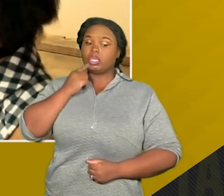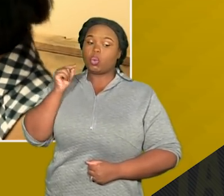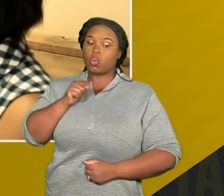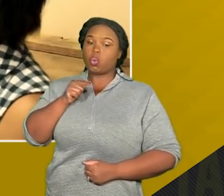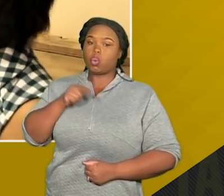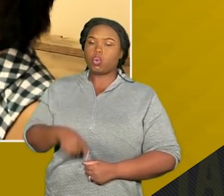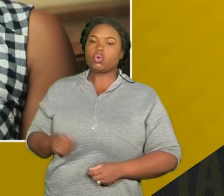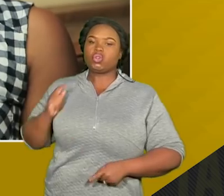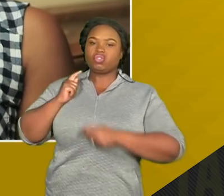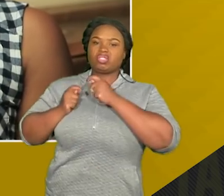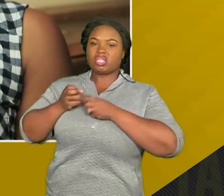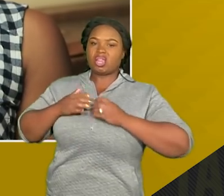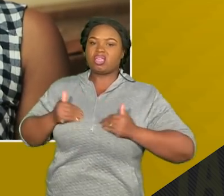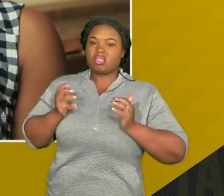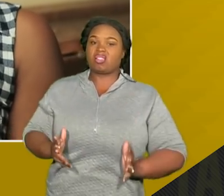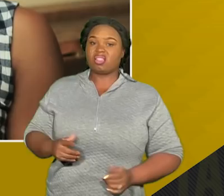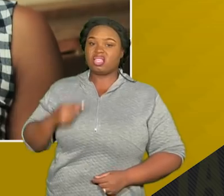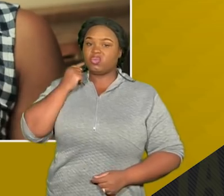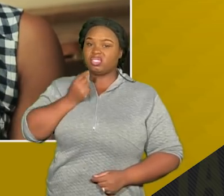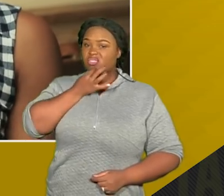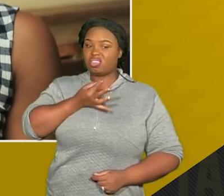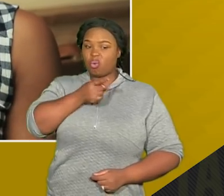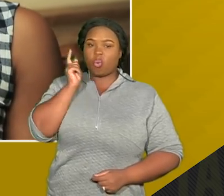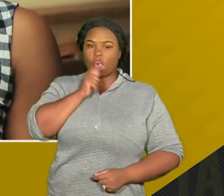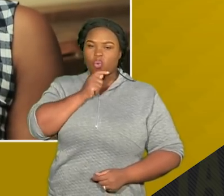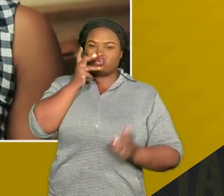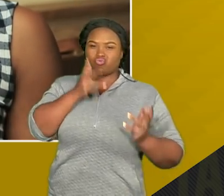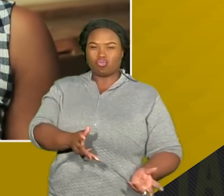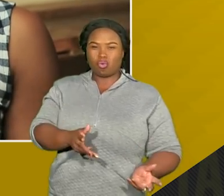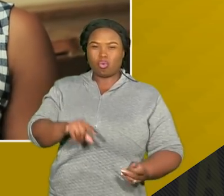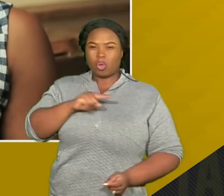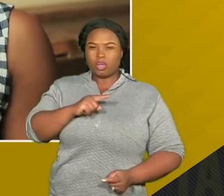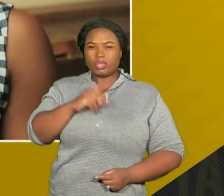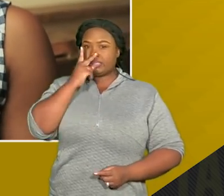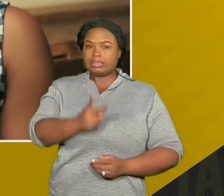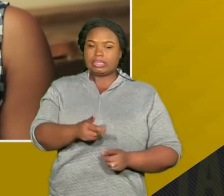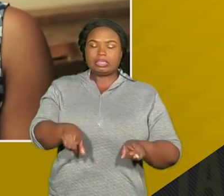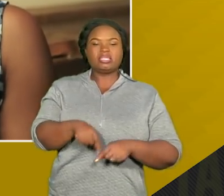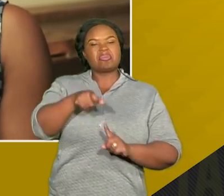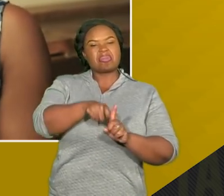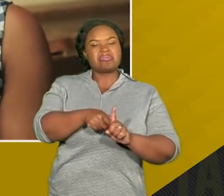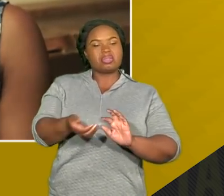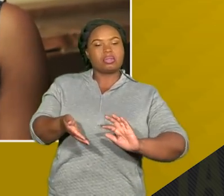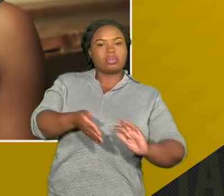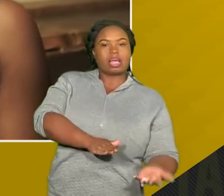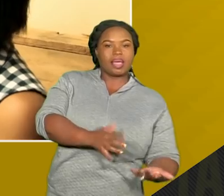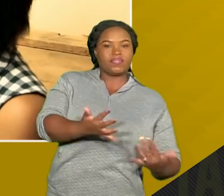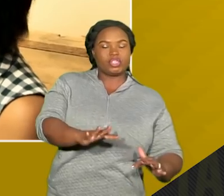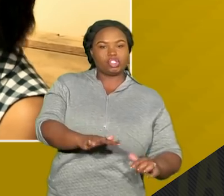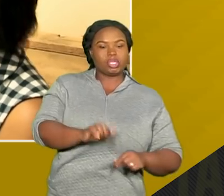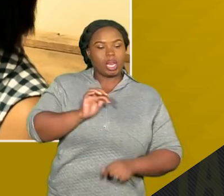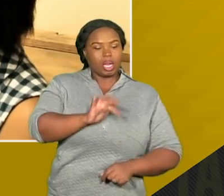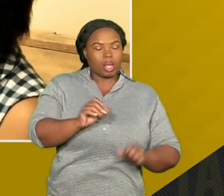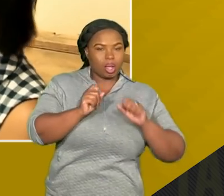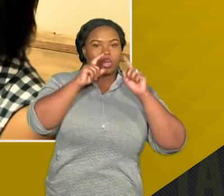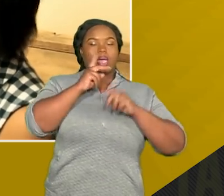di traditional healers, ba re bolela hore ntho e tsala mo ke buloi, ke ntho hore motho o hlokaetse but o khone ho tsusiwa, then how